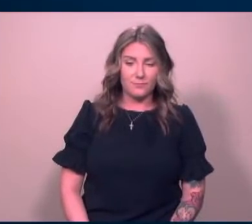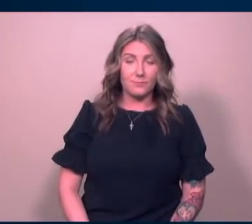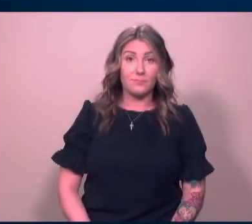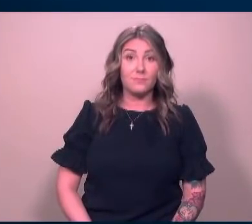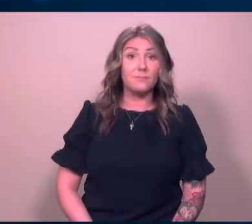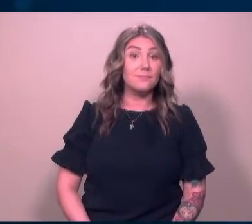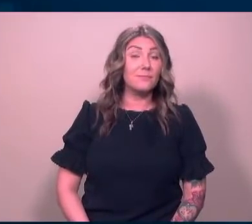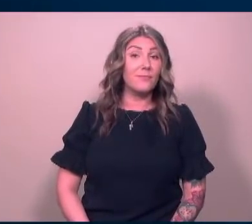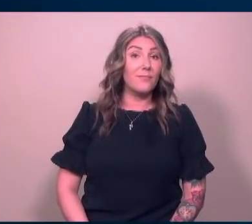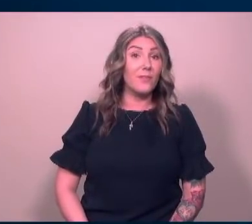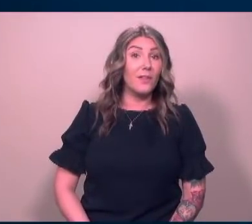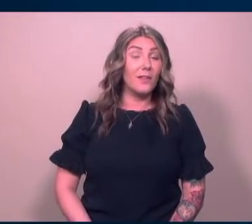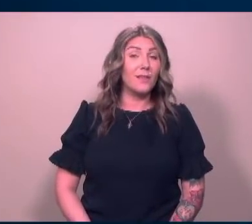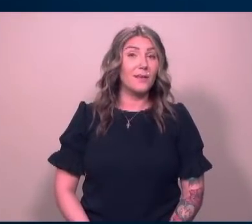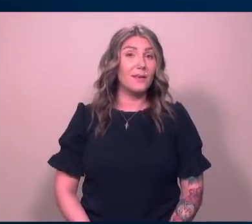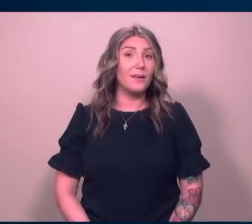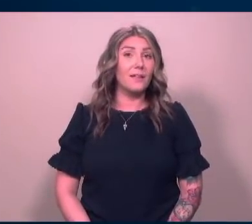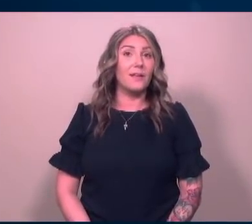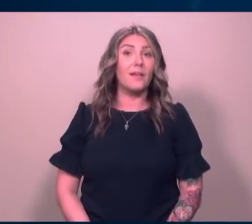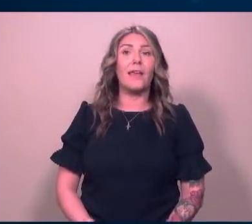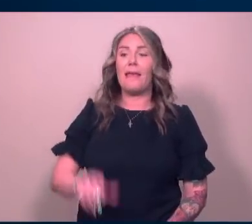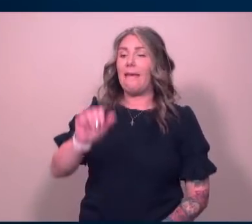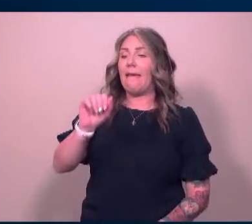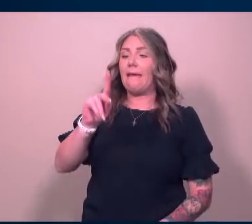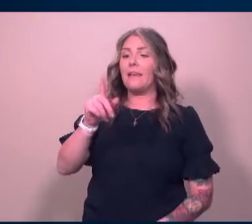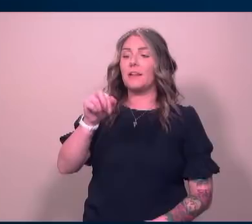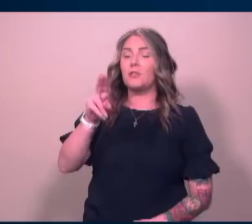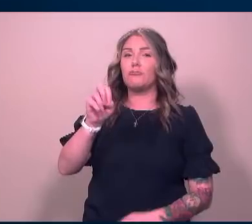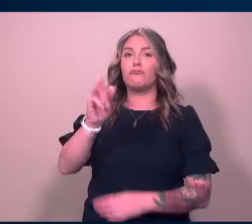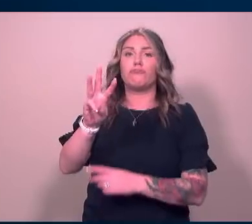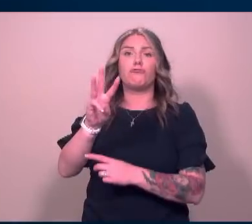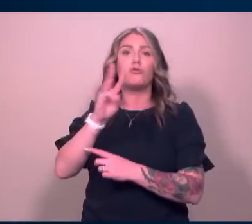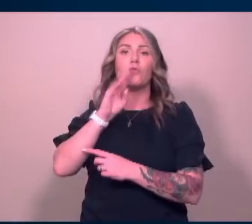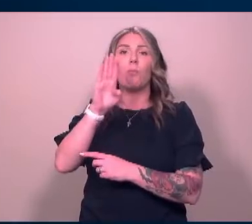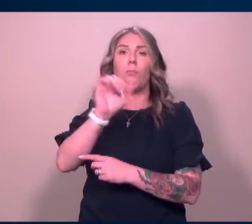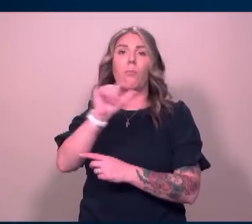Jess, I know Andrew Ball with the Topeka Capital Journal